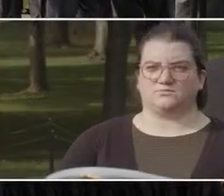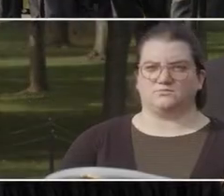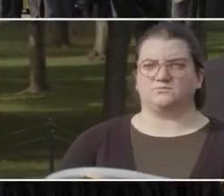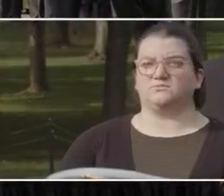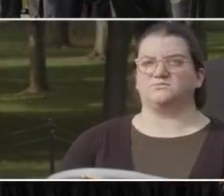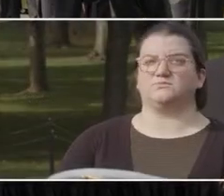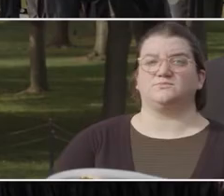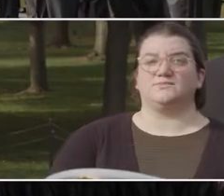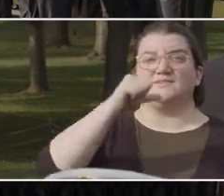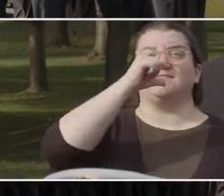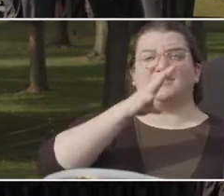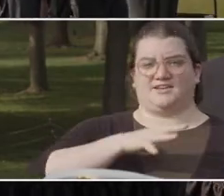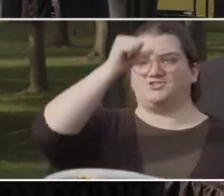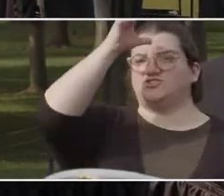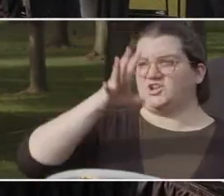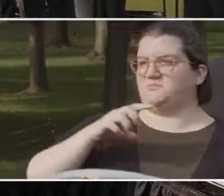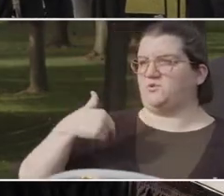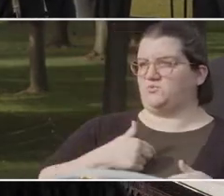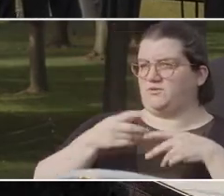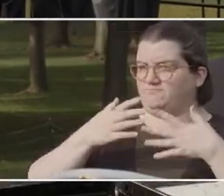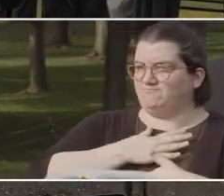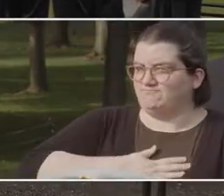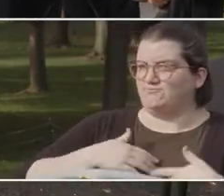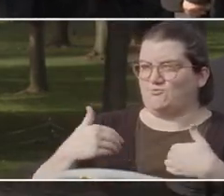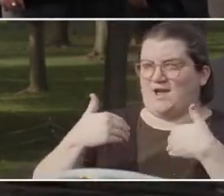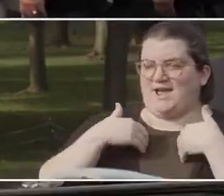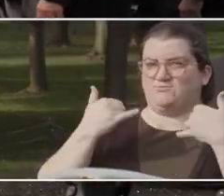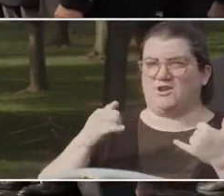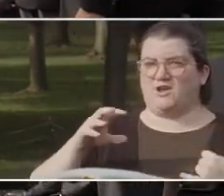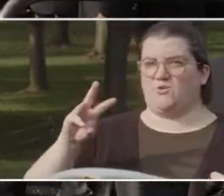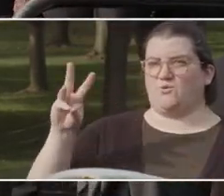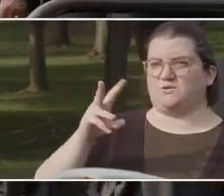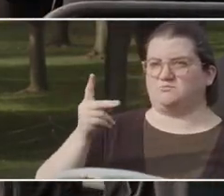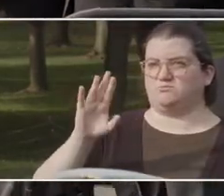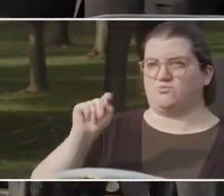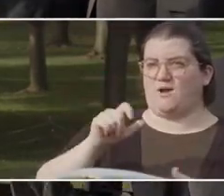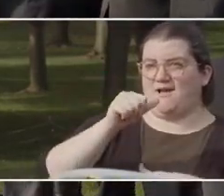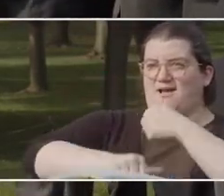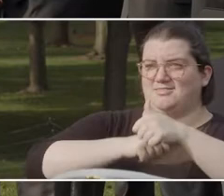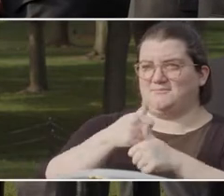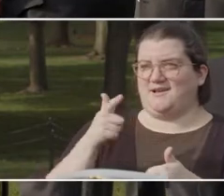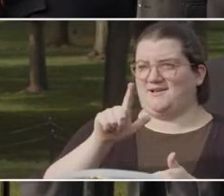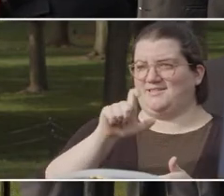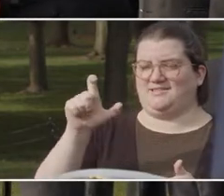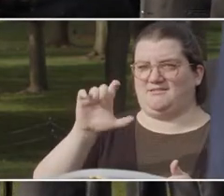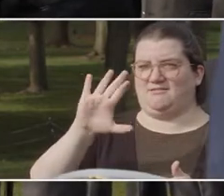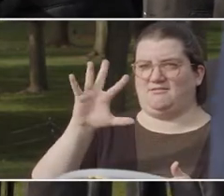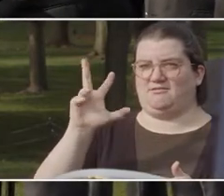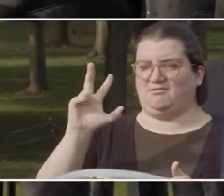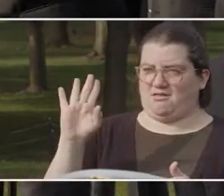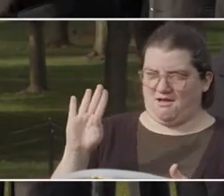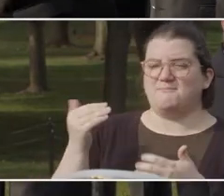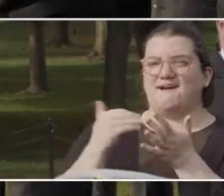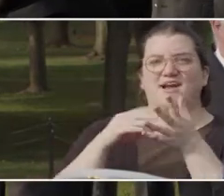Ladies and gentlemen, we are privileged to have with us today the West Point Alumni Glee Club, again directed by Miss Nancy Riley. Thank you,